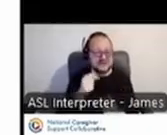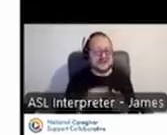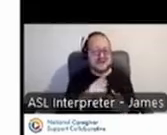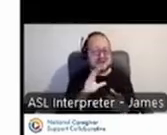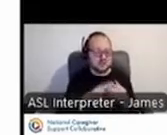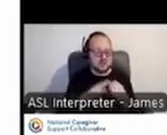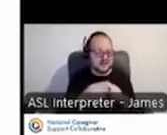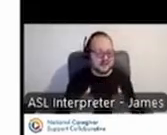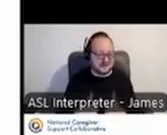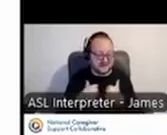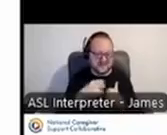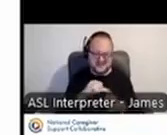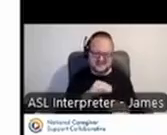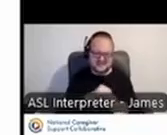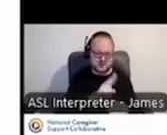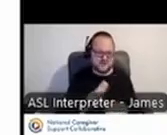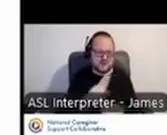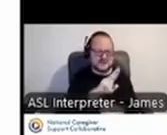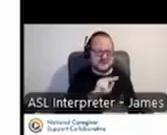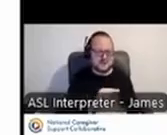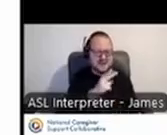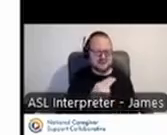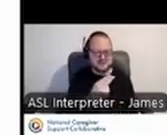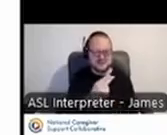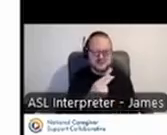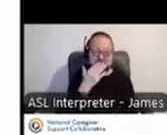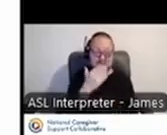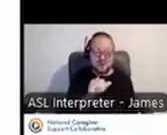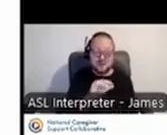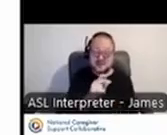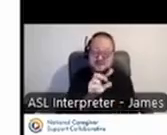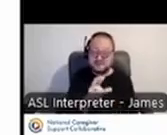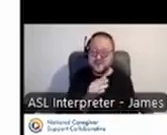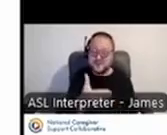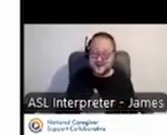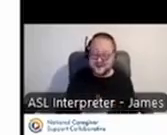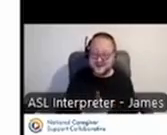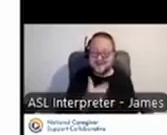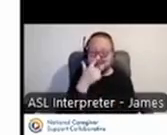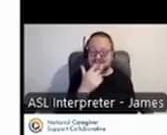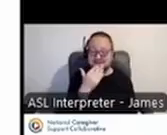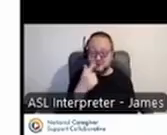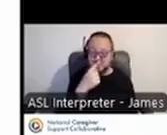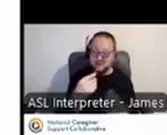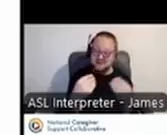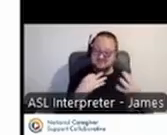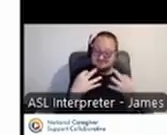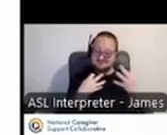Jennifer, welcome, and could you start by sharing a bit more background on your role in your organization with everyone?